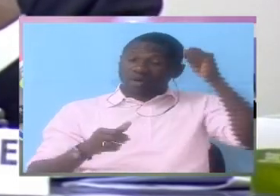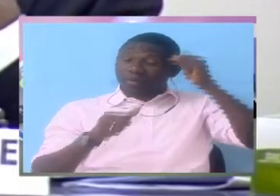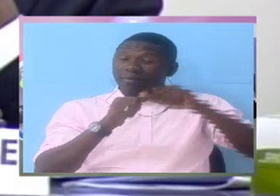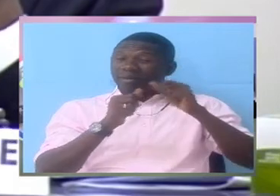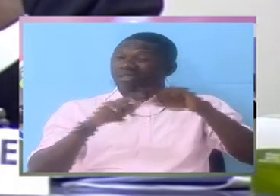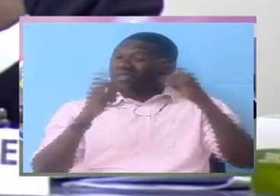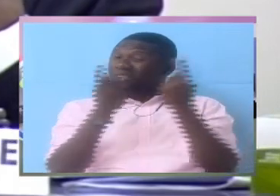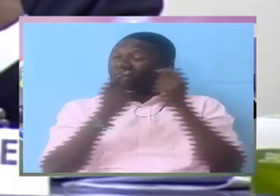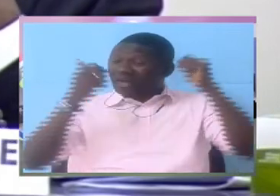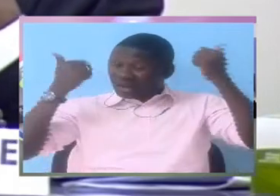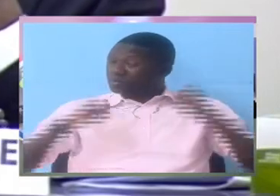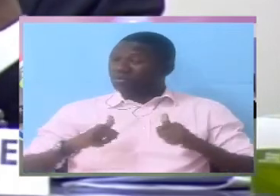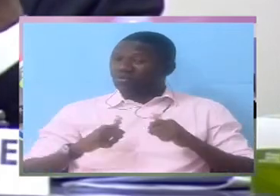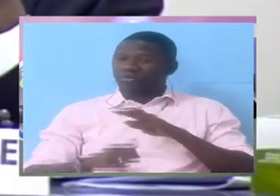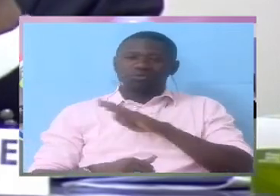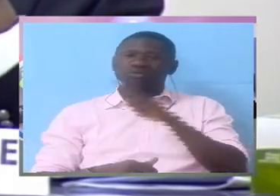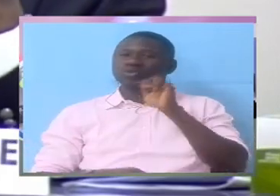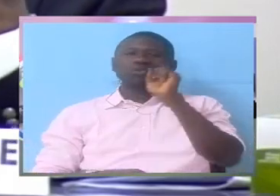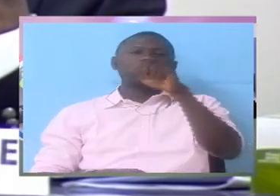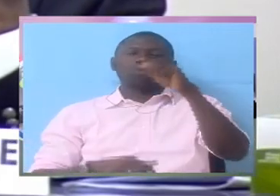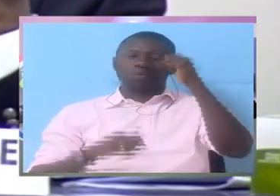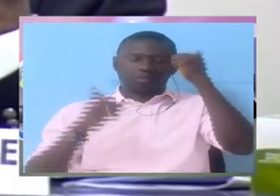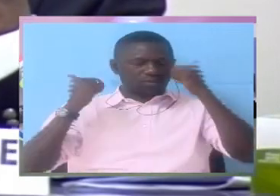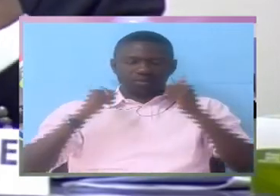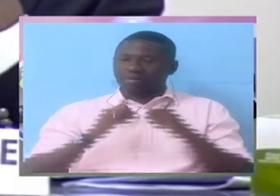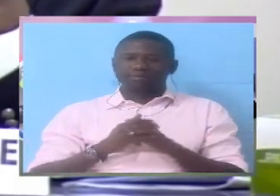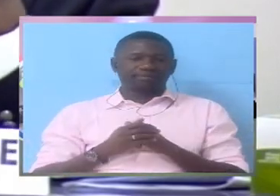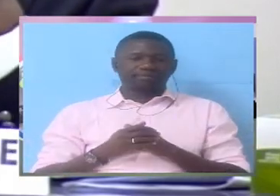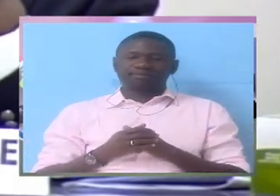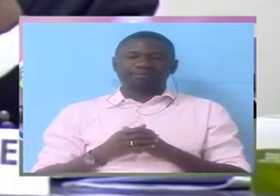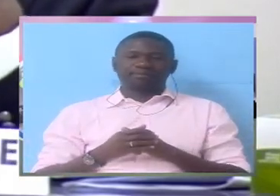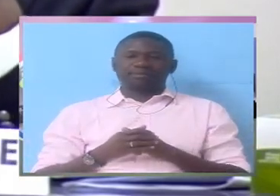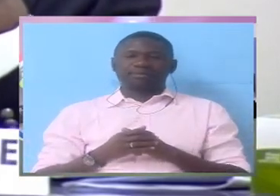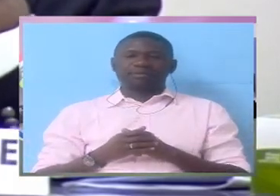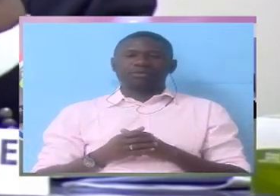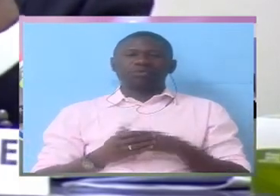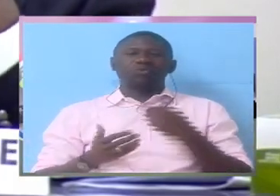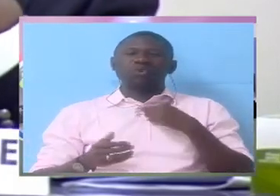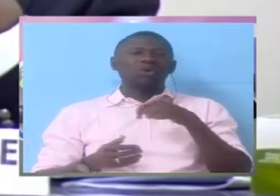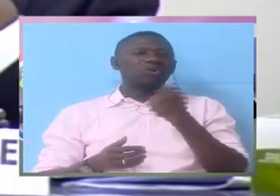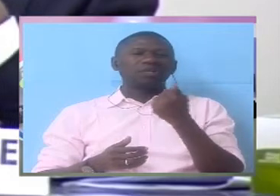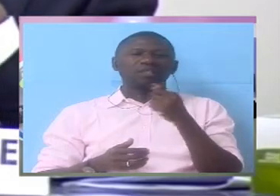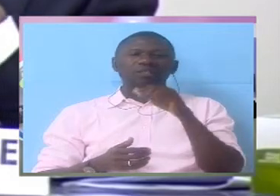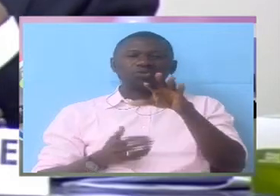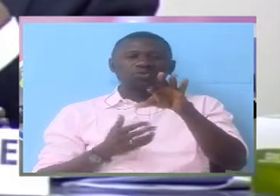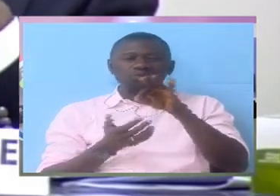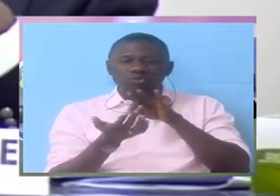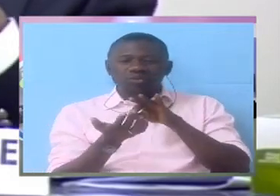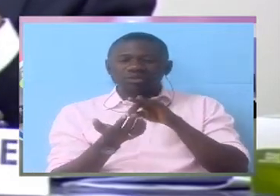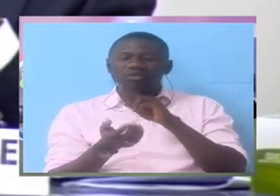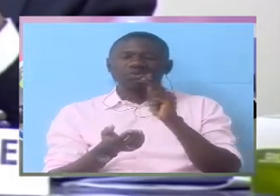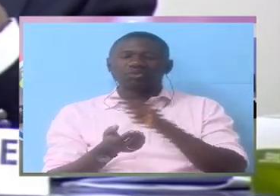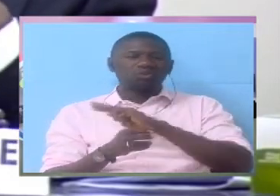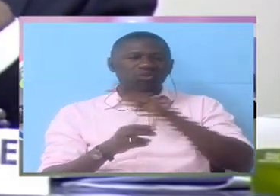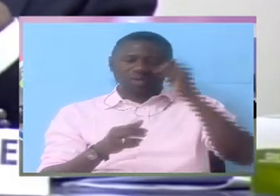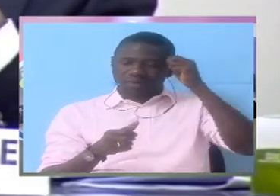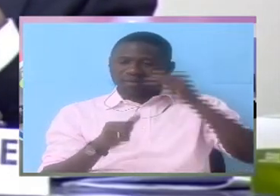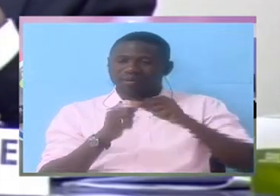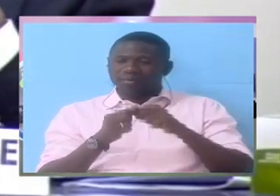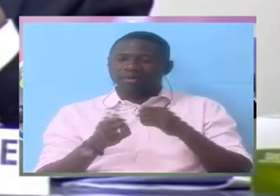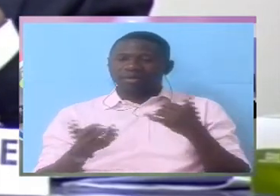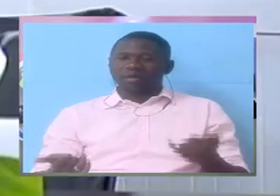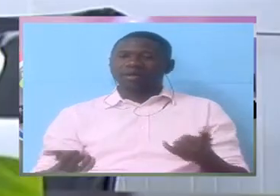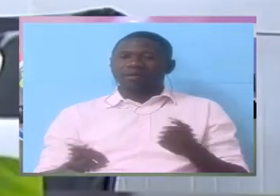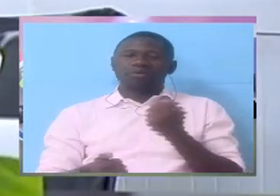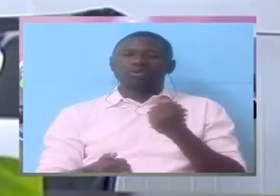purke mire kai hakilo bulandi kolula. Umankete la kole ya tide. You are choosing not to remember now because the truth is inconvenient.